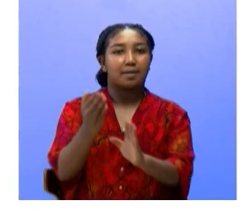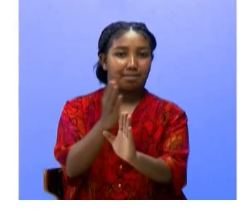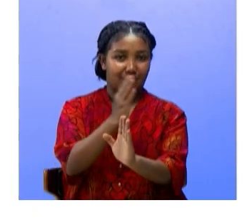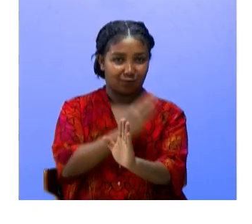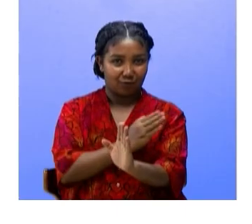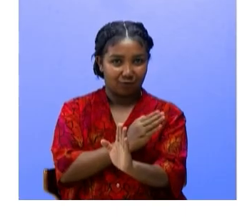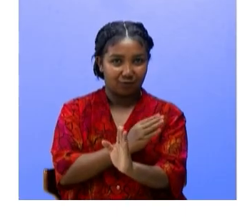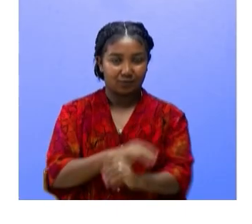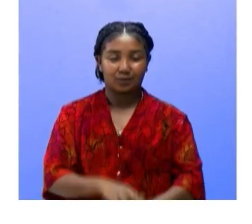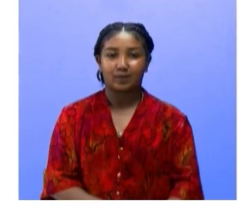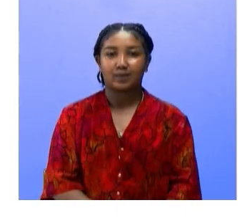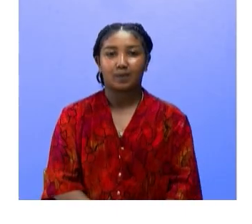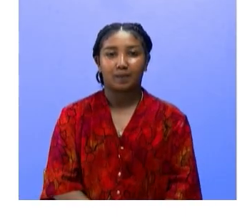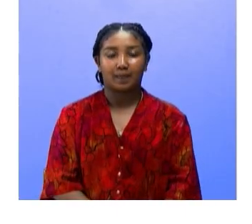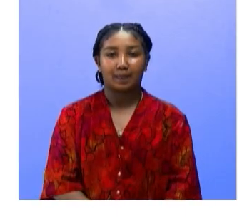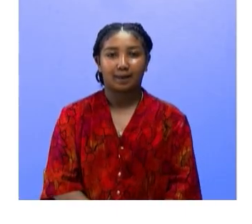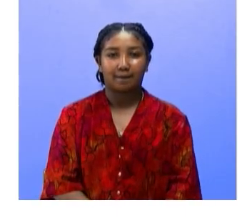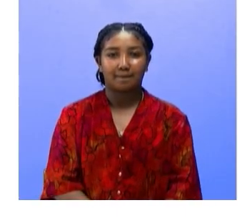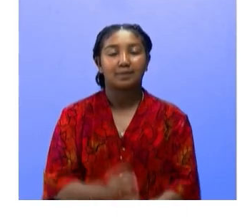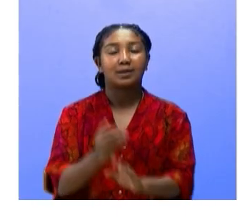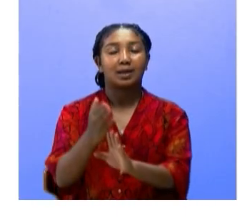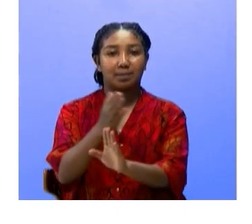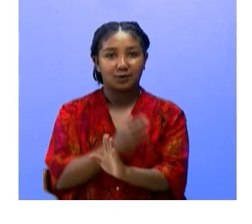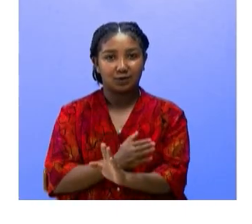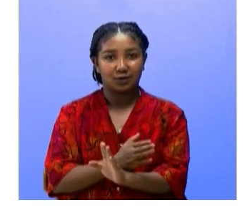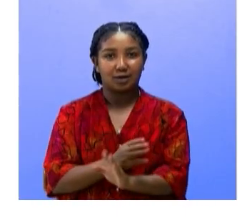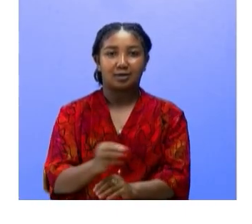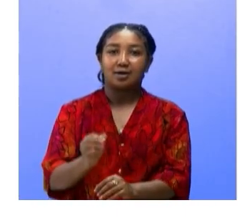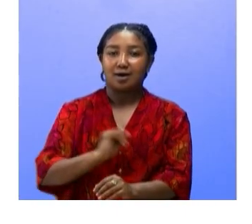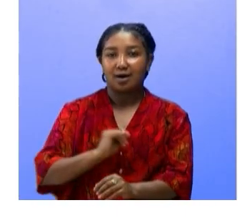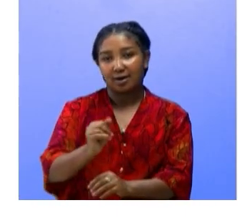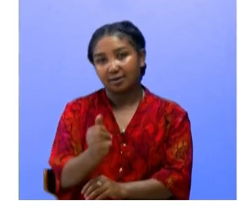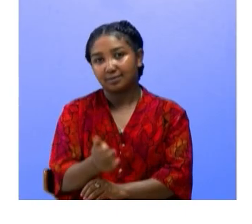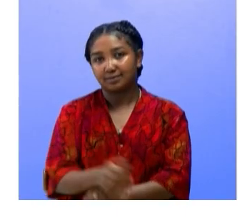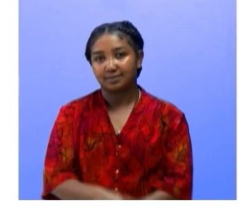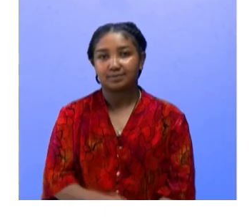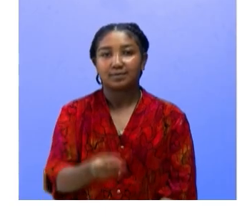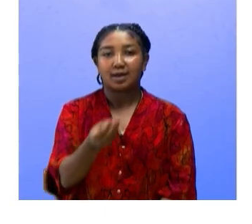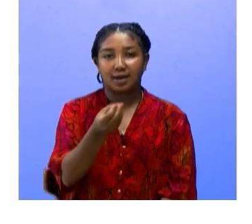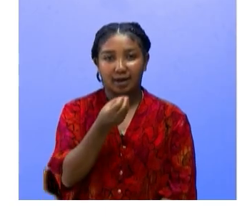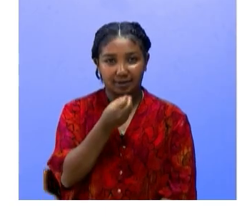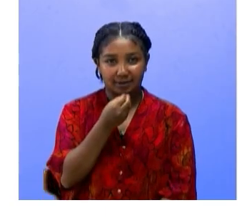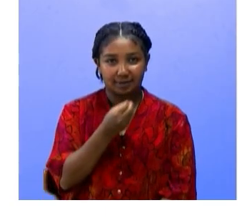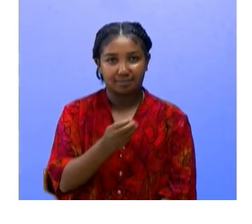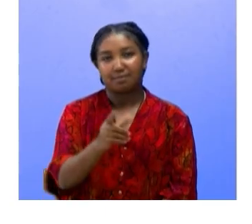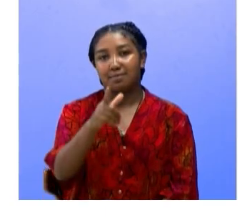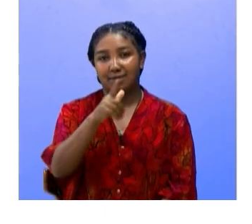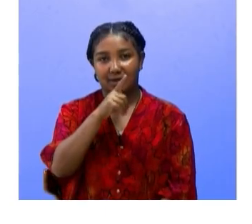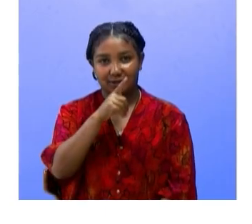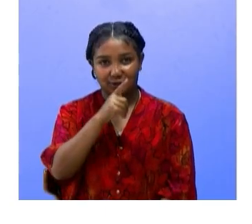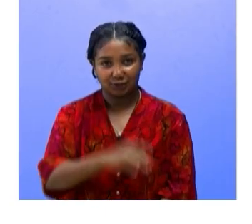before, yes, before I ate my